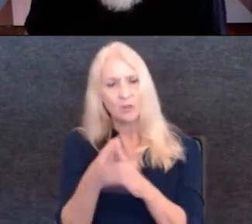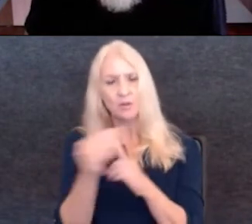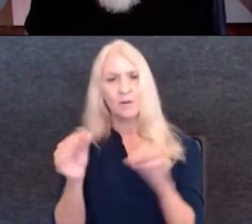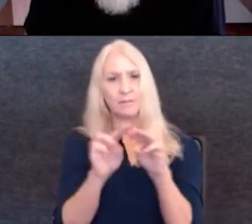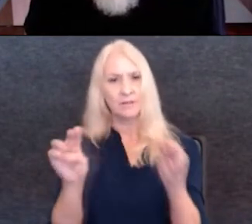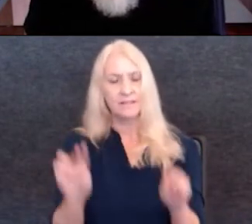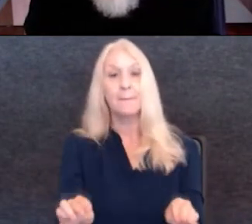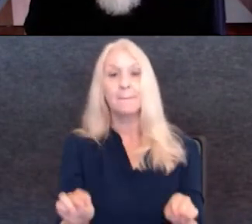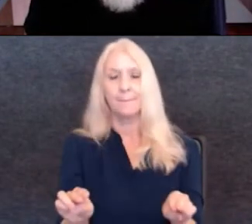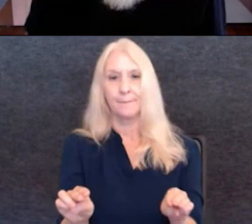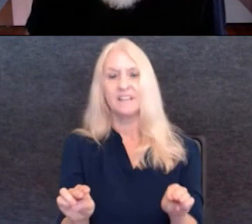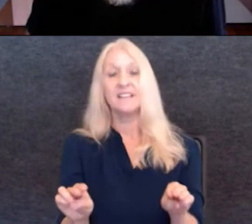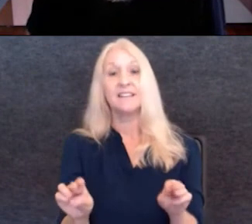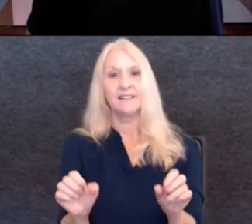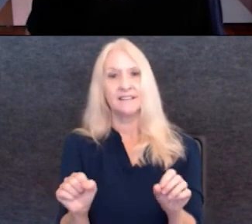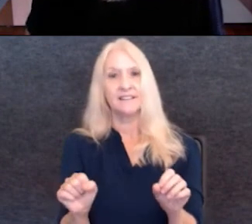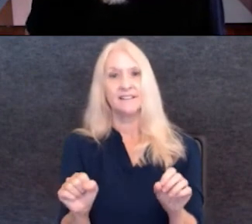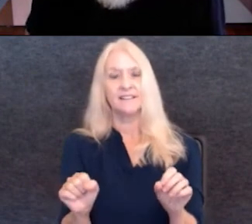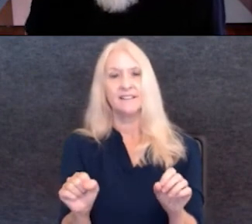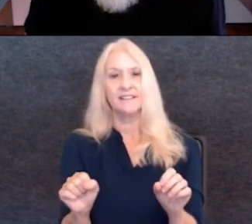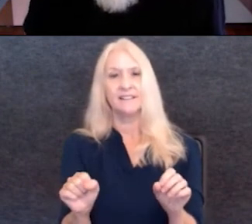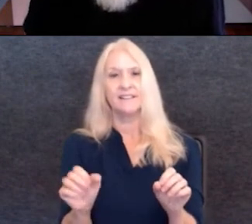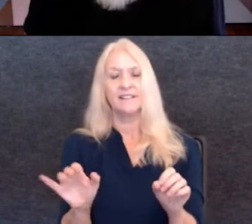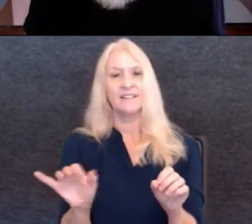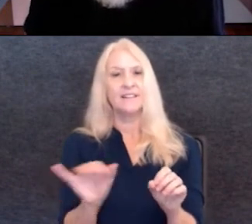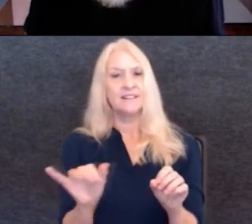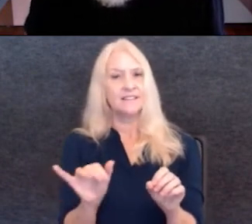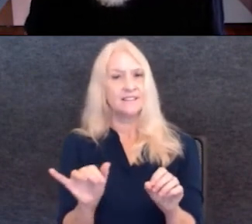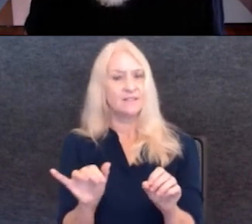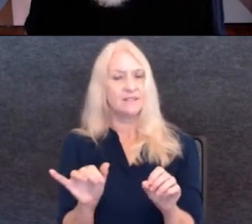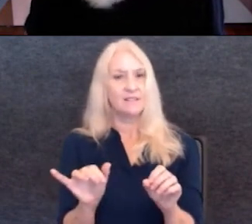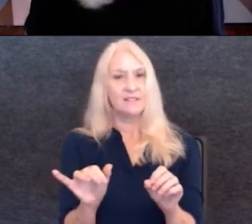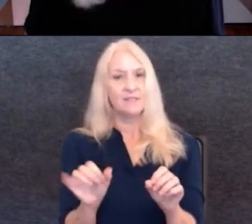and it got immediately like a wider